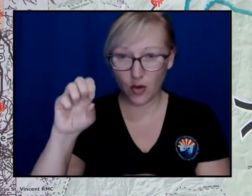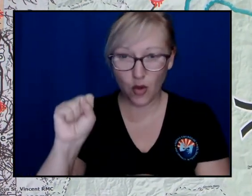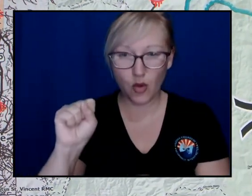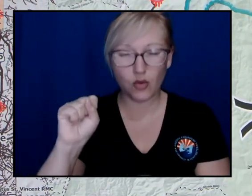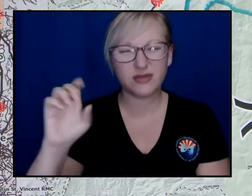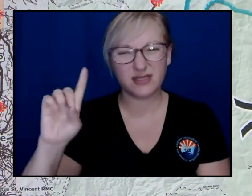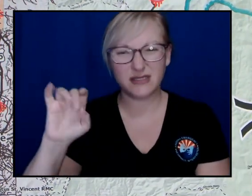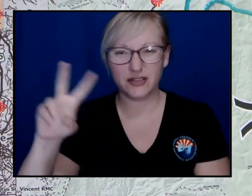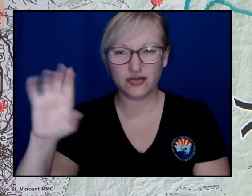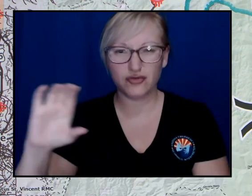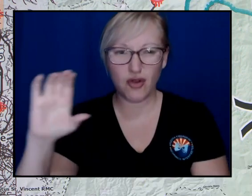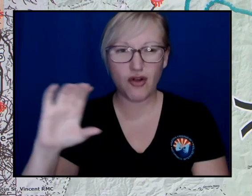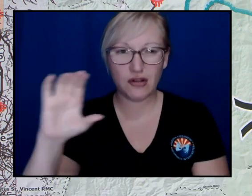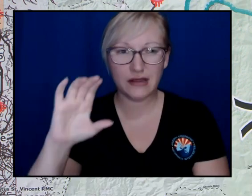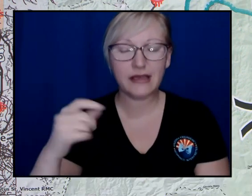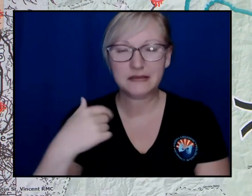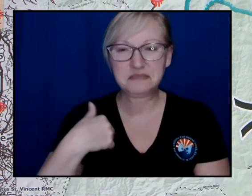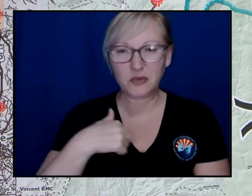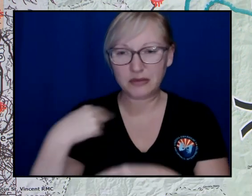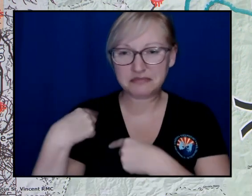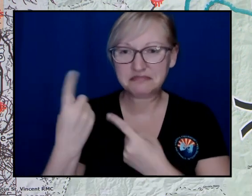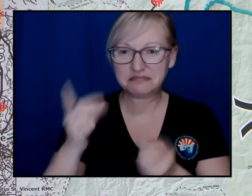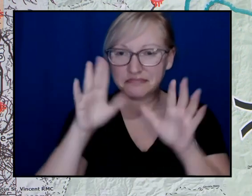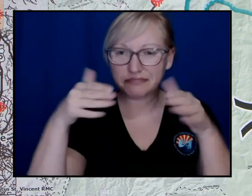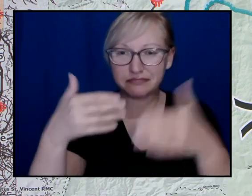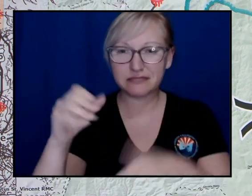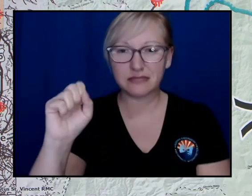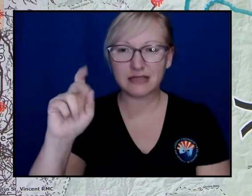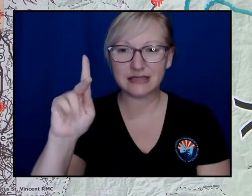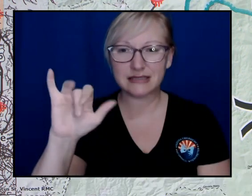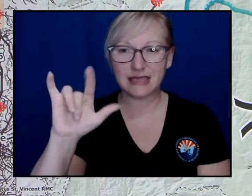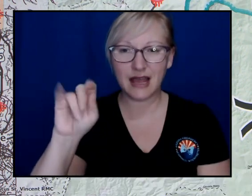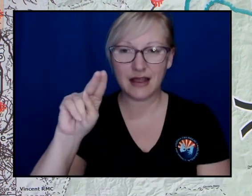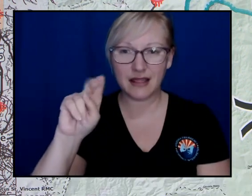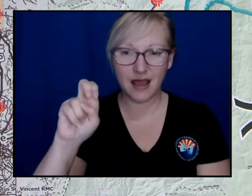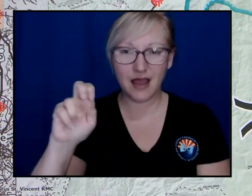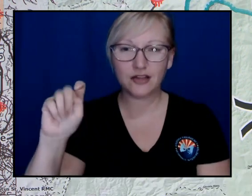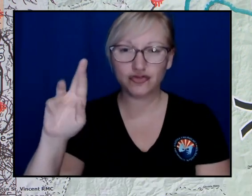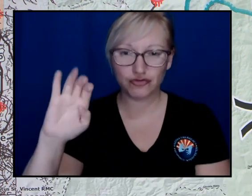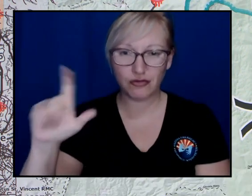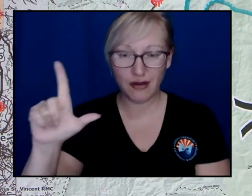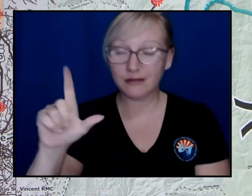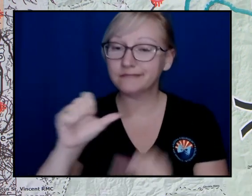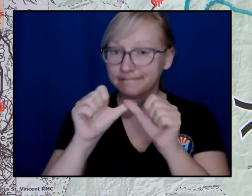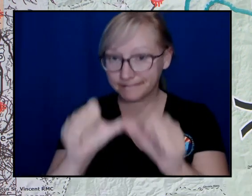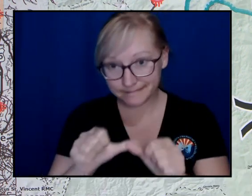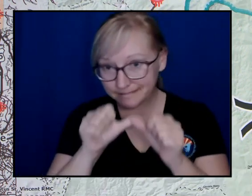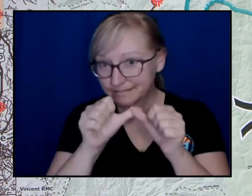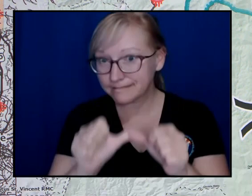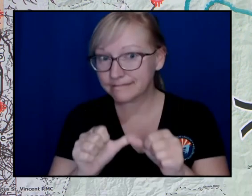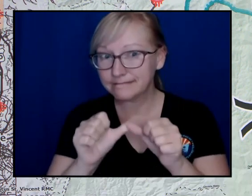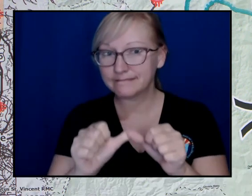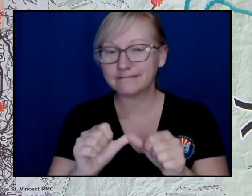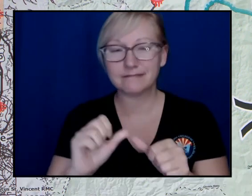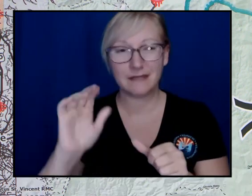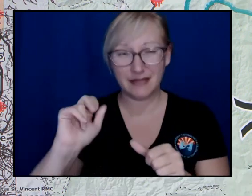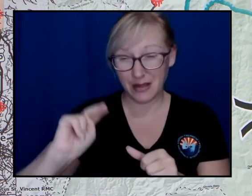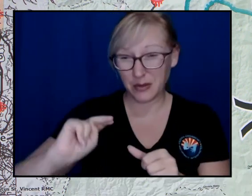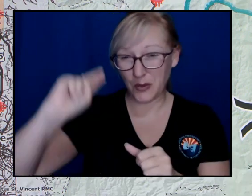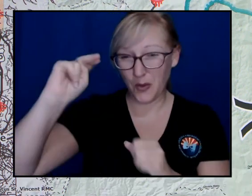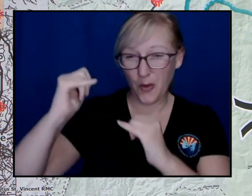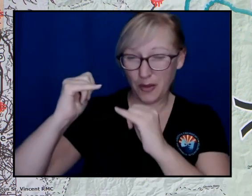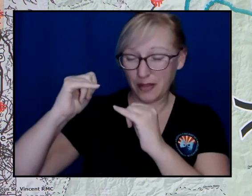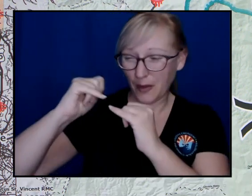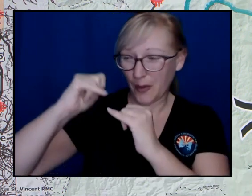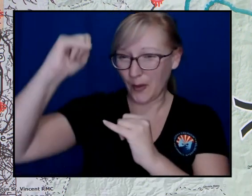is what we've been doing on what we've been calling the Skyline Trail. That work continues. They're working kind of the north half of that.